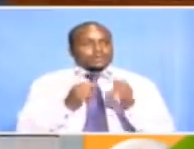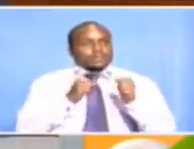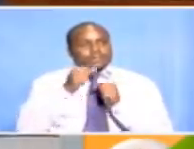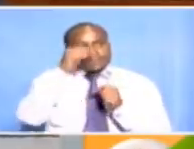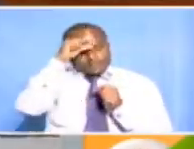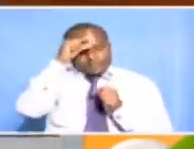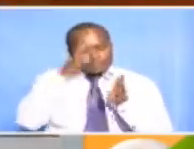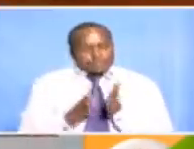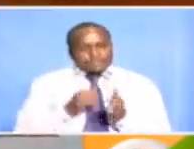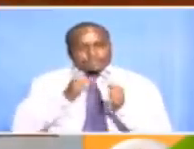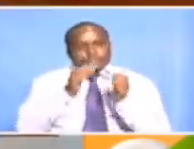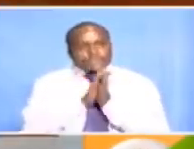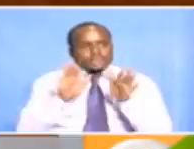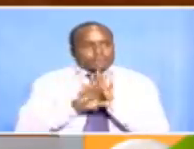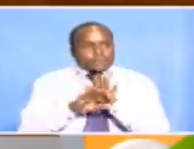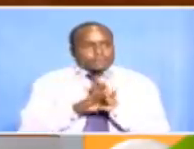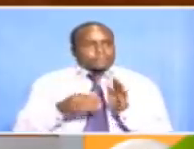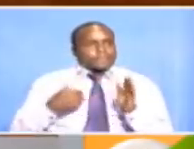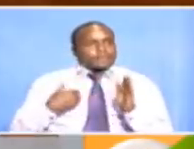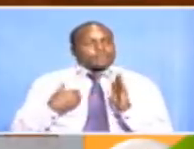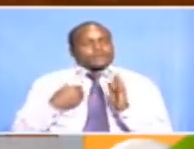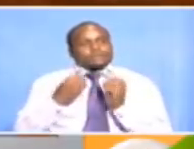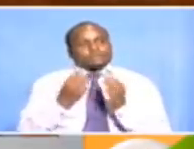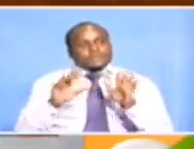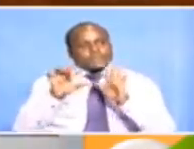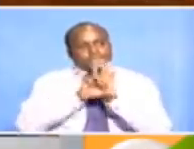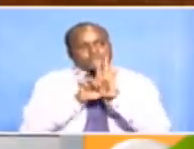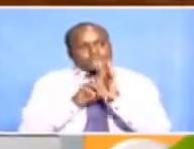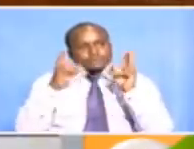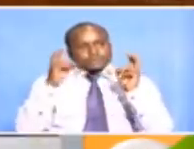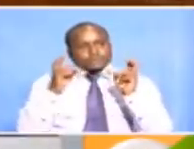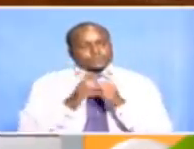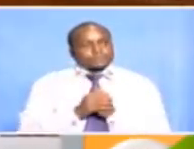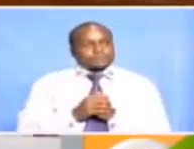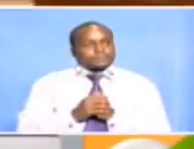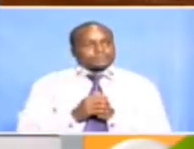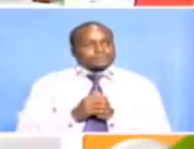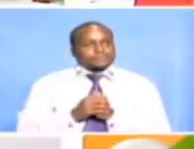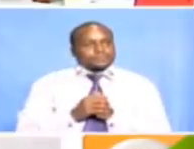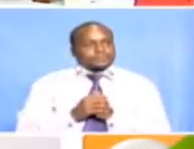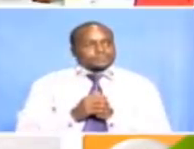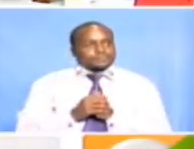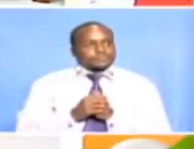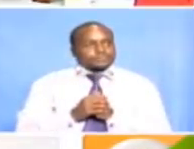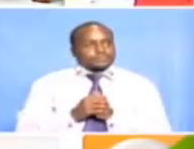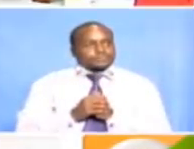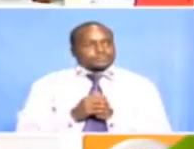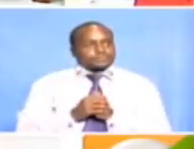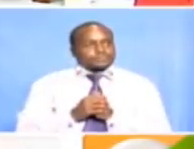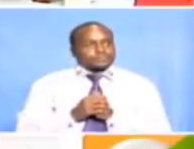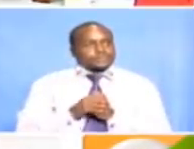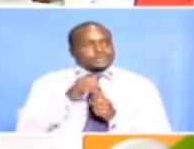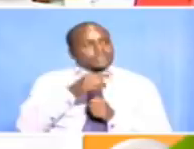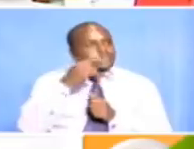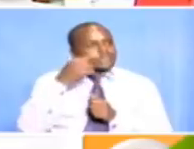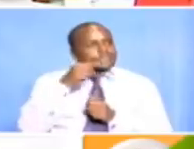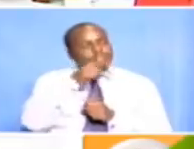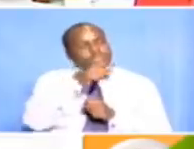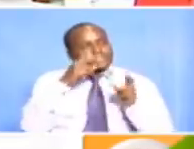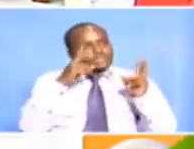Yes. There are so many legislative issues. So which what you're are telling being us discussed. Is, so your motion, deputy will be a the woman. The other time, this